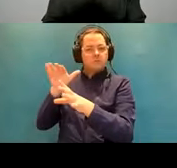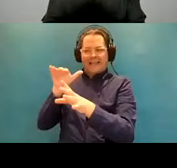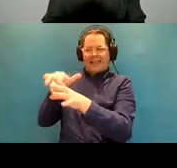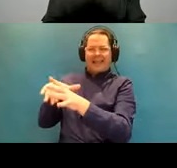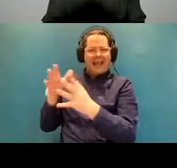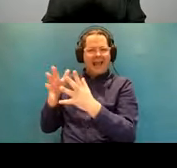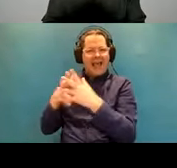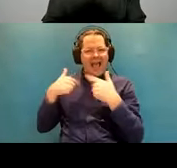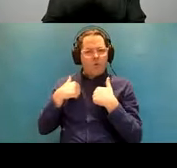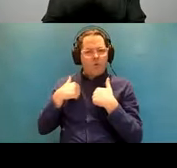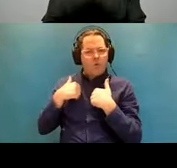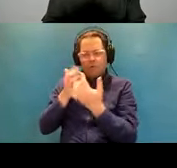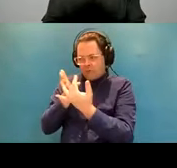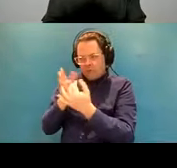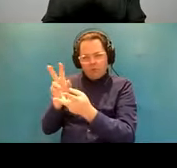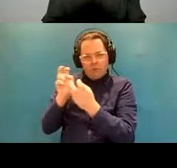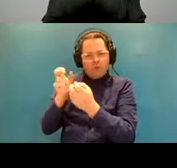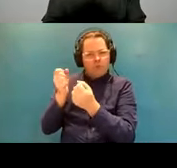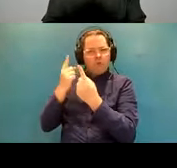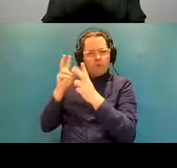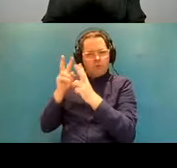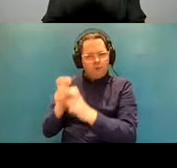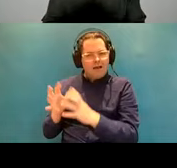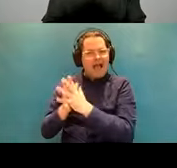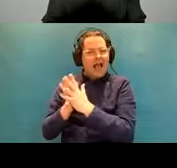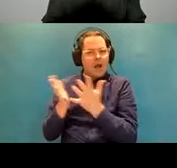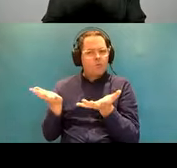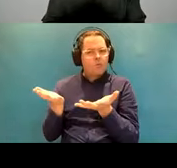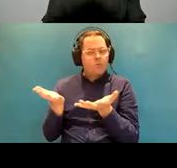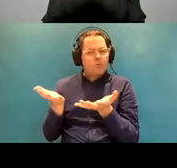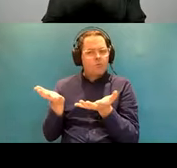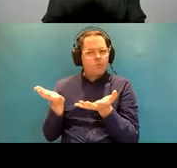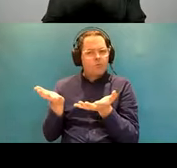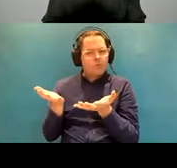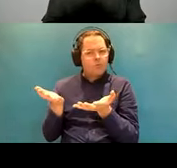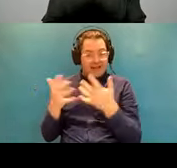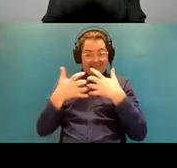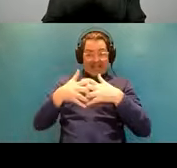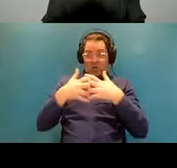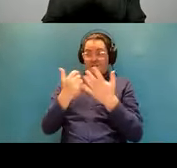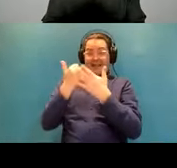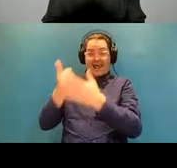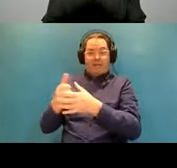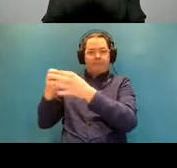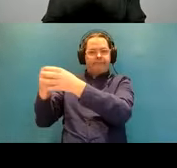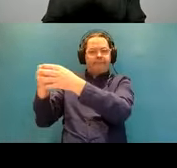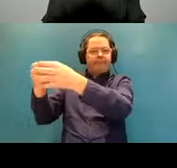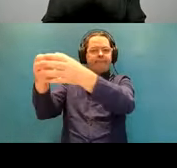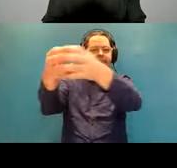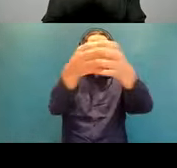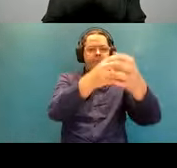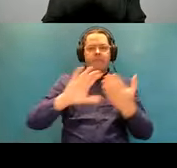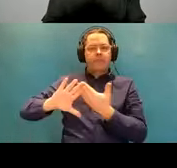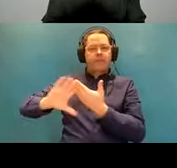those, and how do we understand those, and how do we participate in those? And the technology is supporting that. It's supporting people in moving much